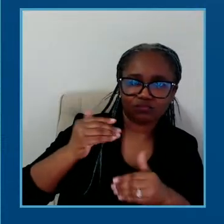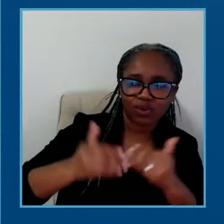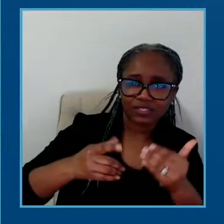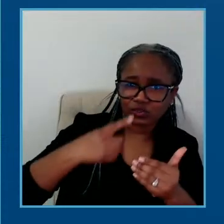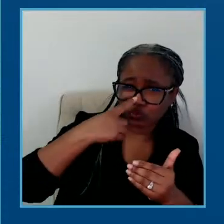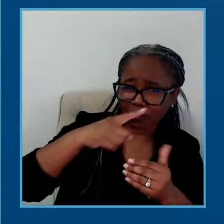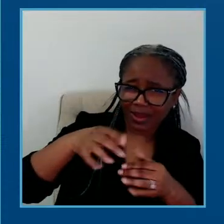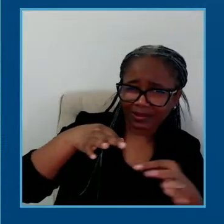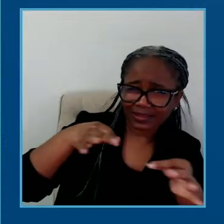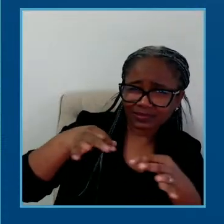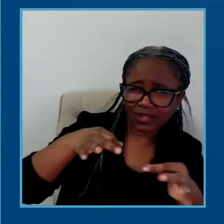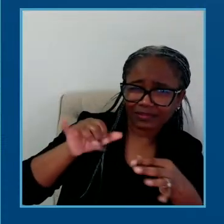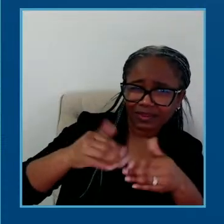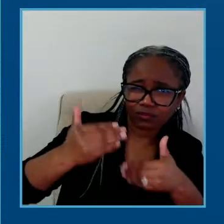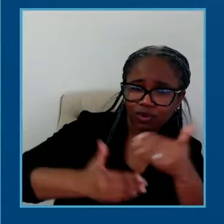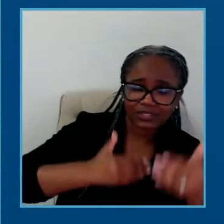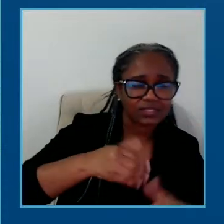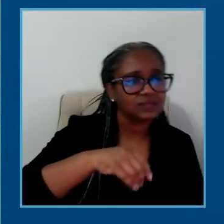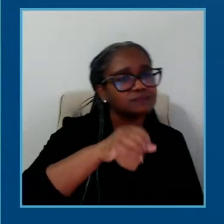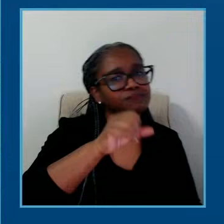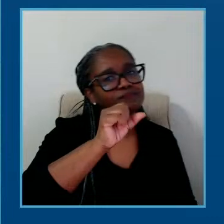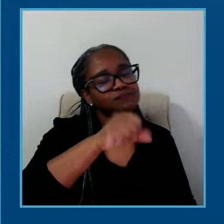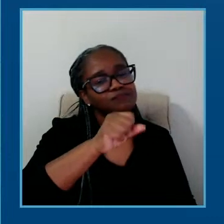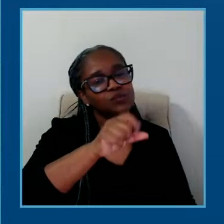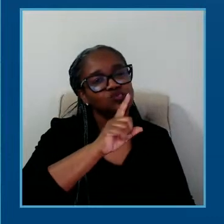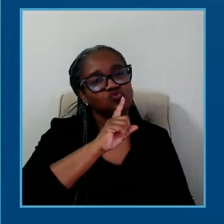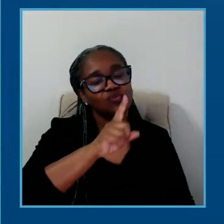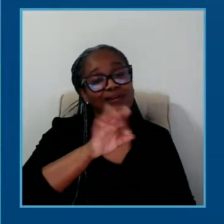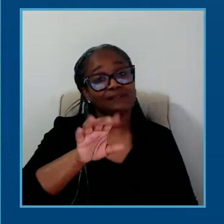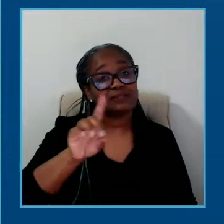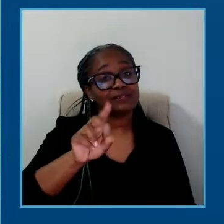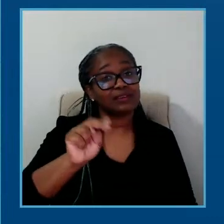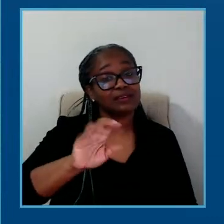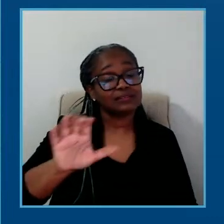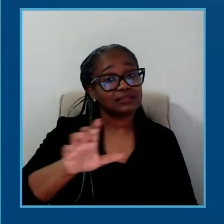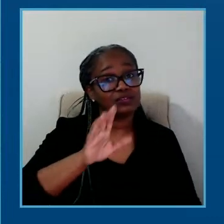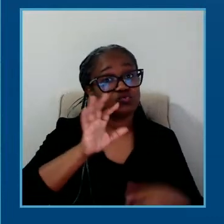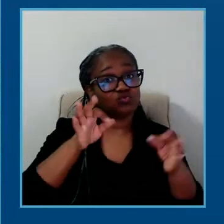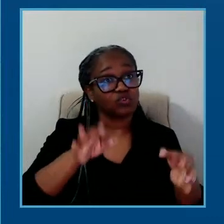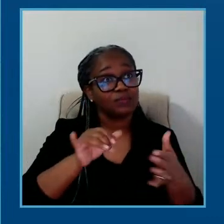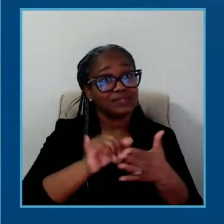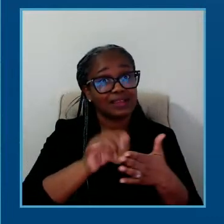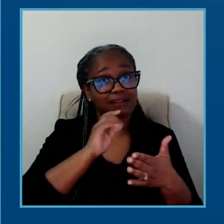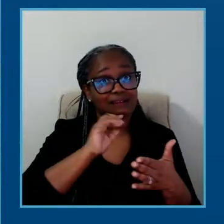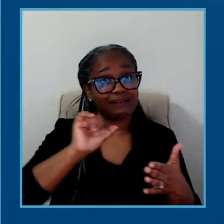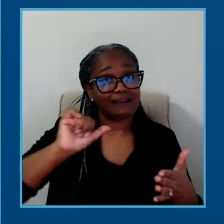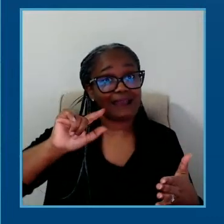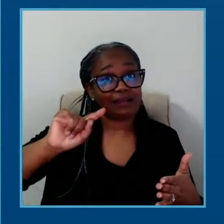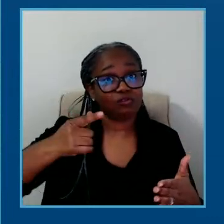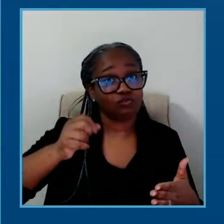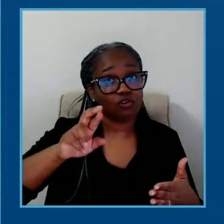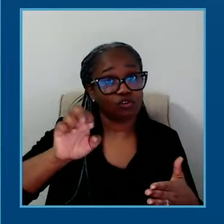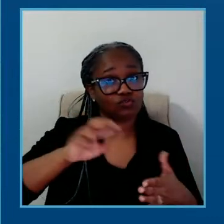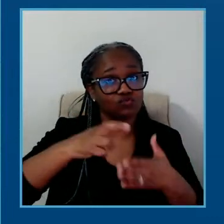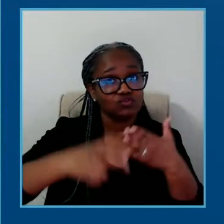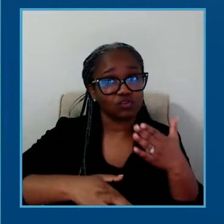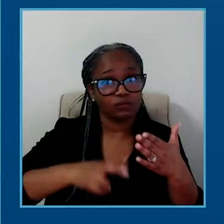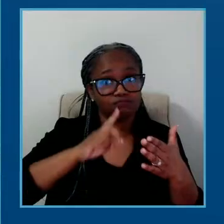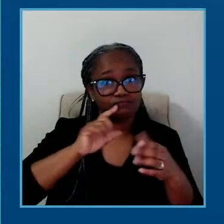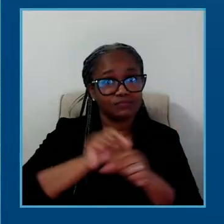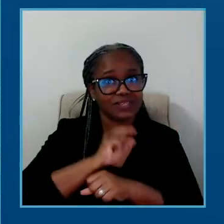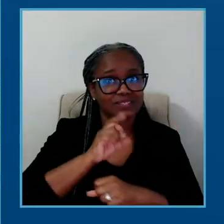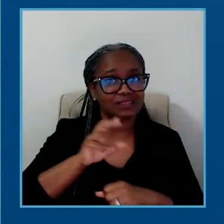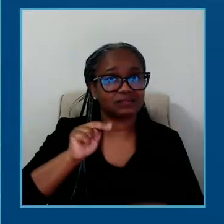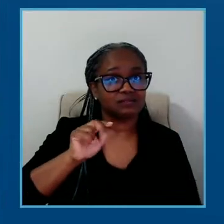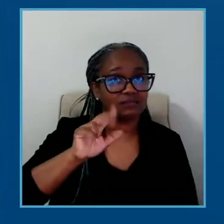Yeah, yes. If the DNC determines that the announced result of an at-large vice chair election is null and void, then the parliamentary